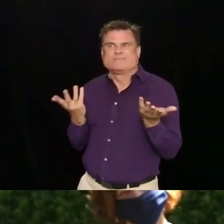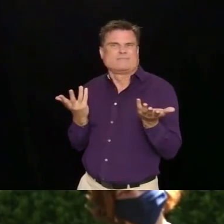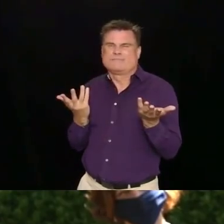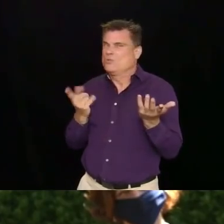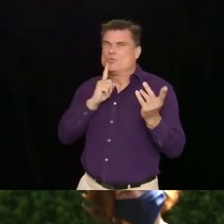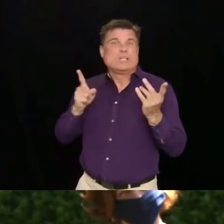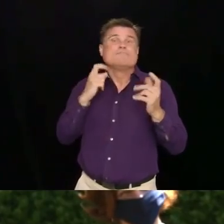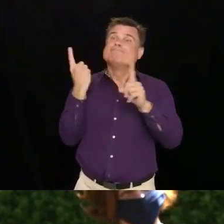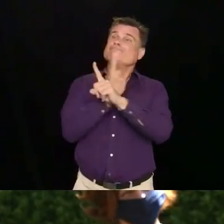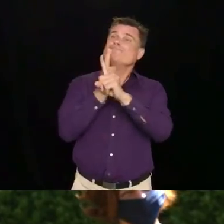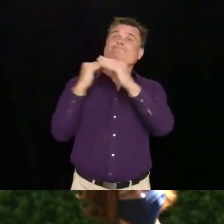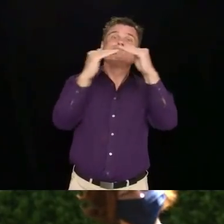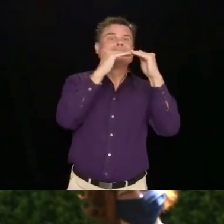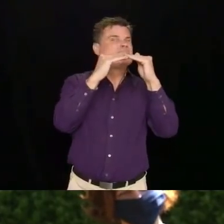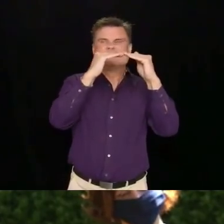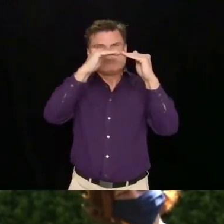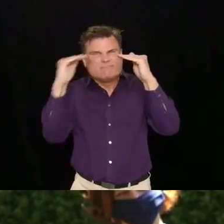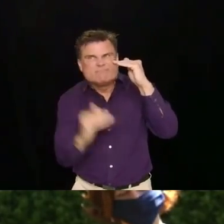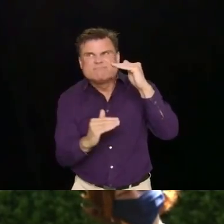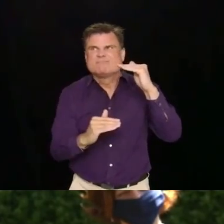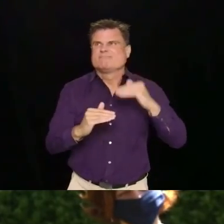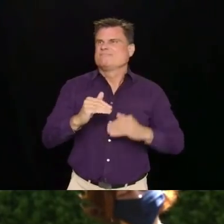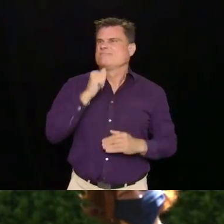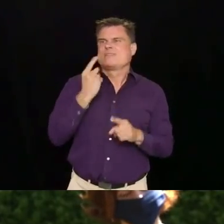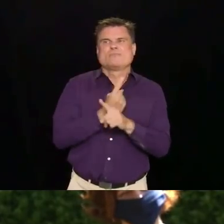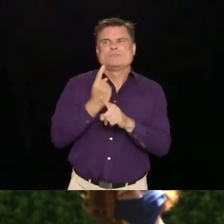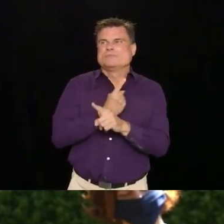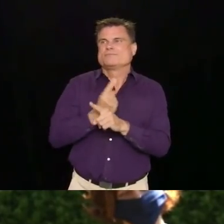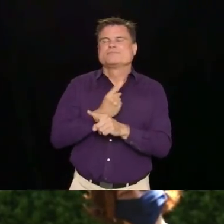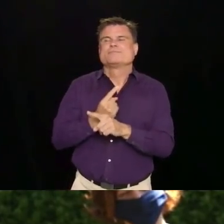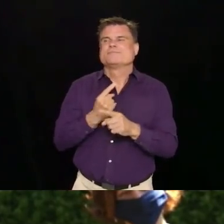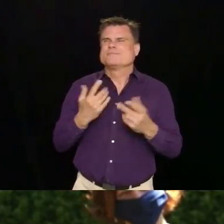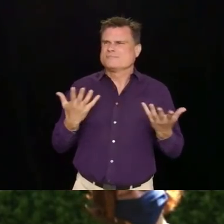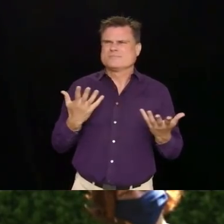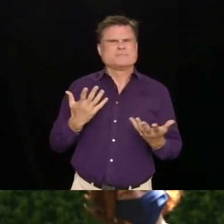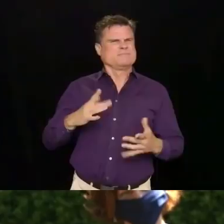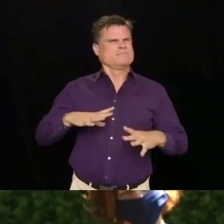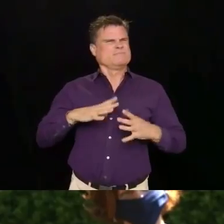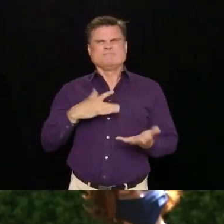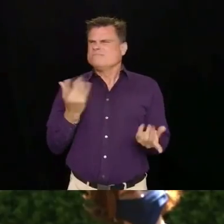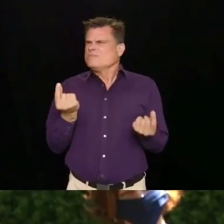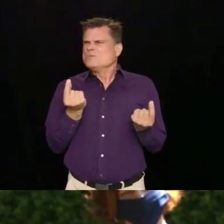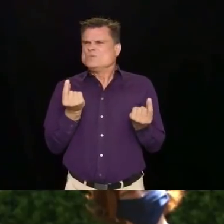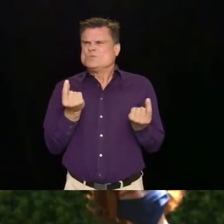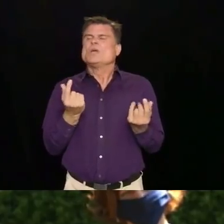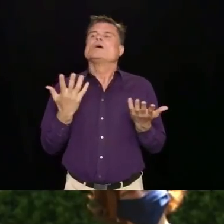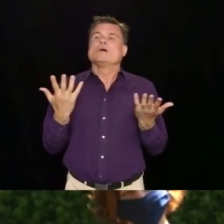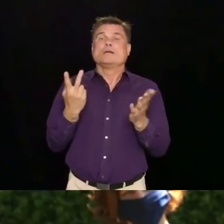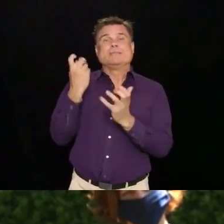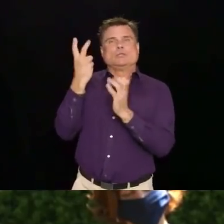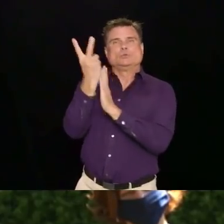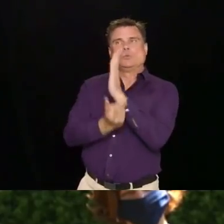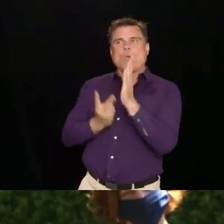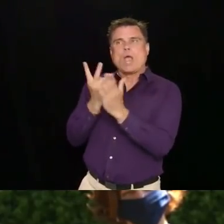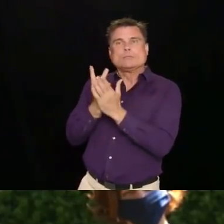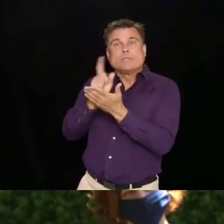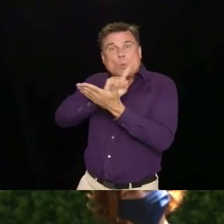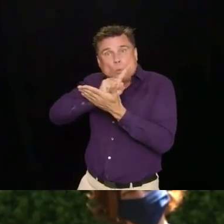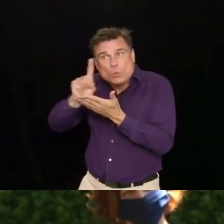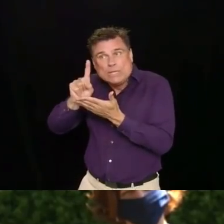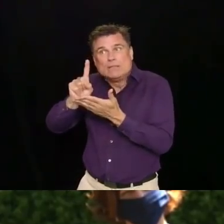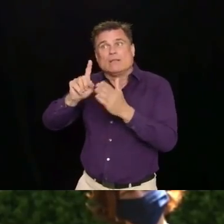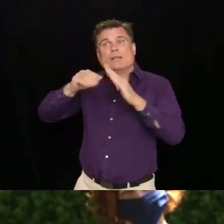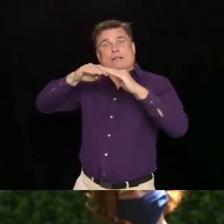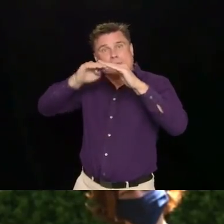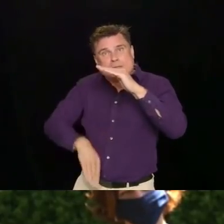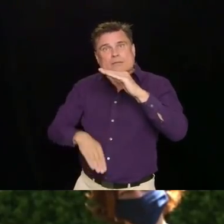which is 3.36. Just to put that in context, what that means almost 2 hours a week per resident below